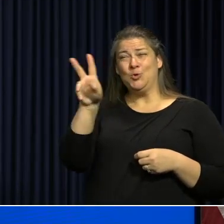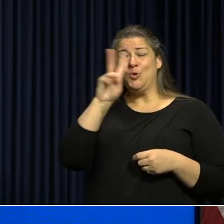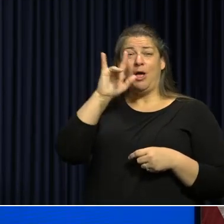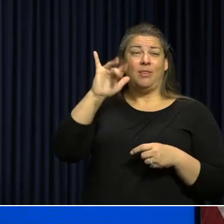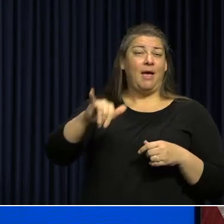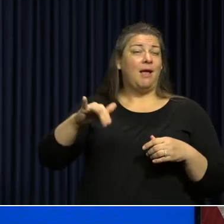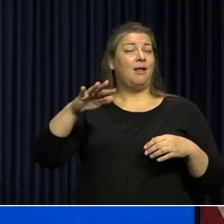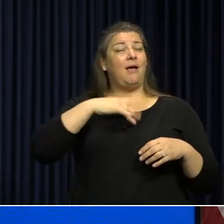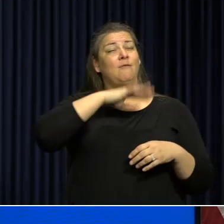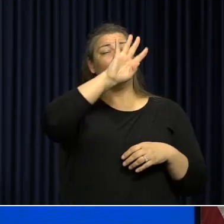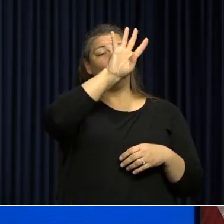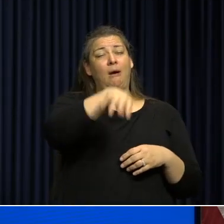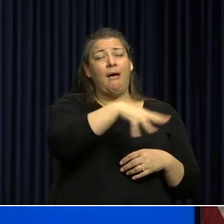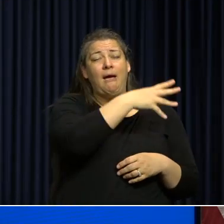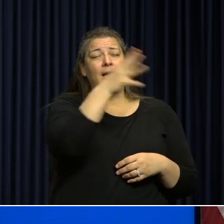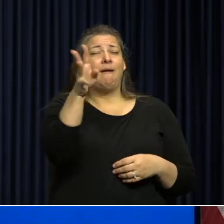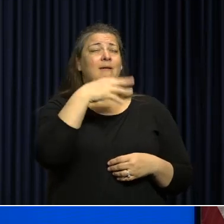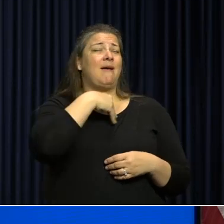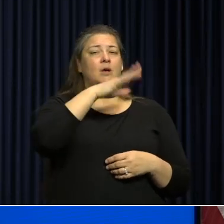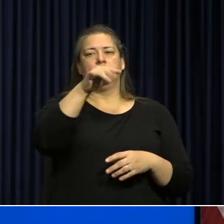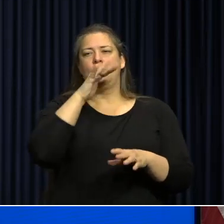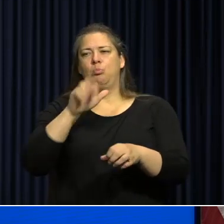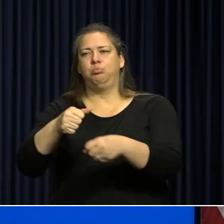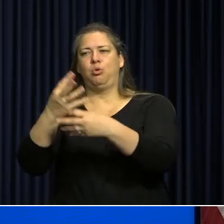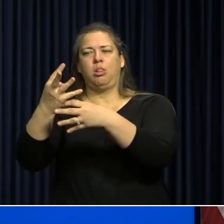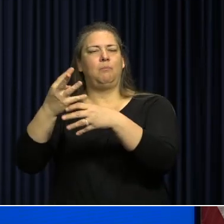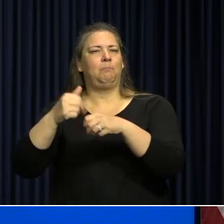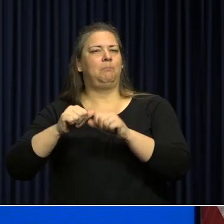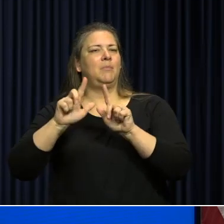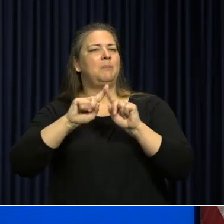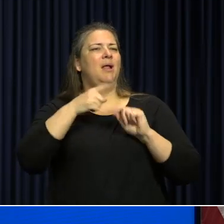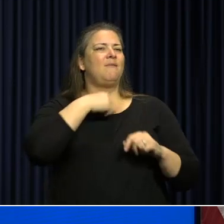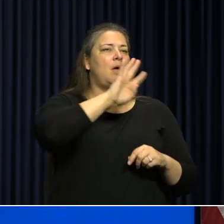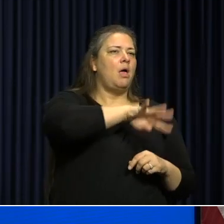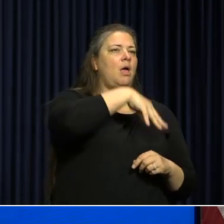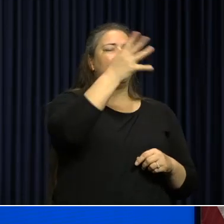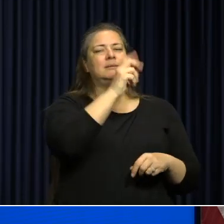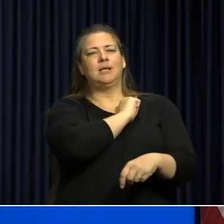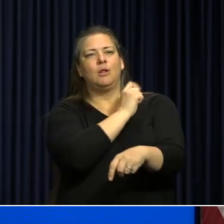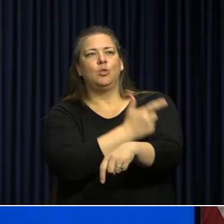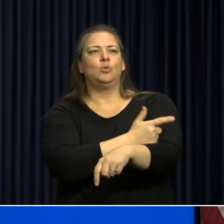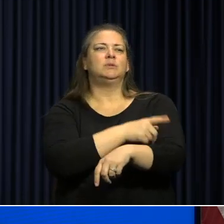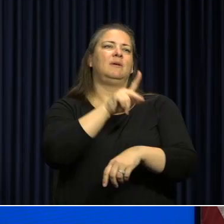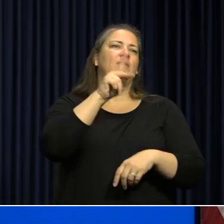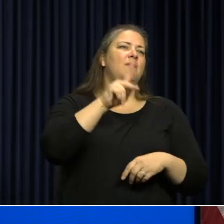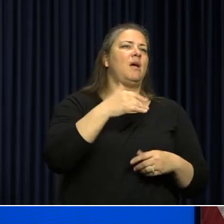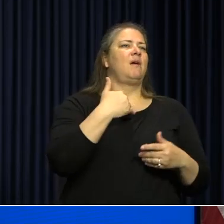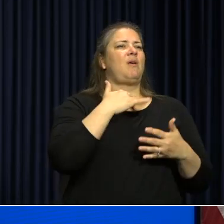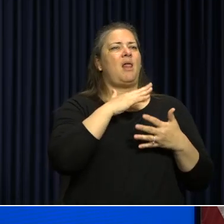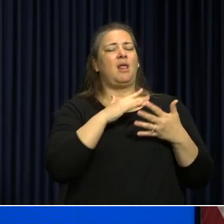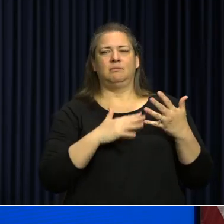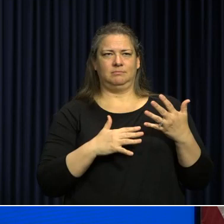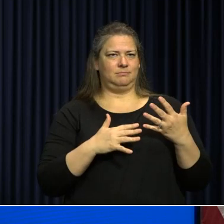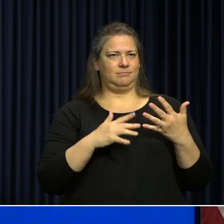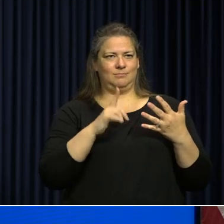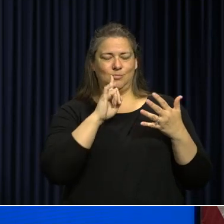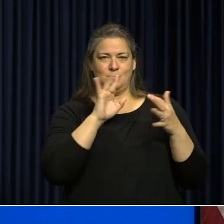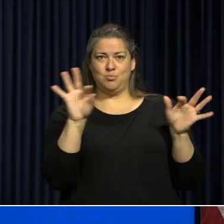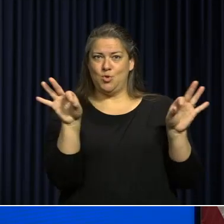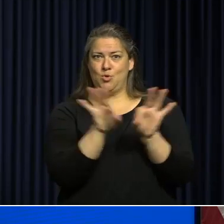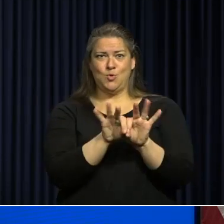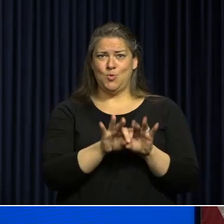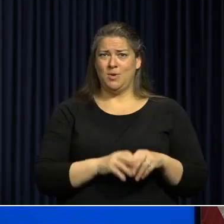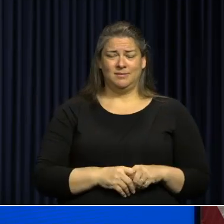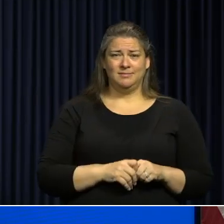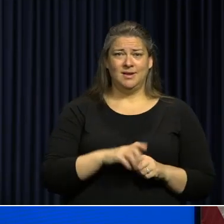of Philadelphia versus St. Louis, you don't need to pull them up, that what is so important is, number one, that you